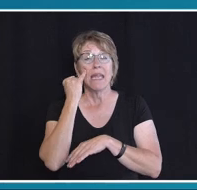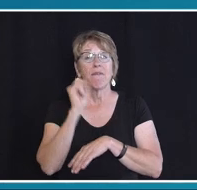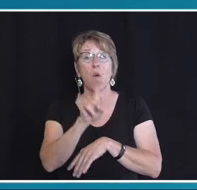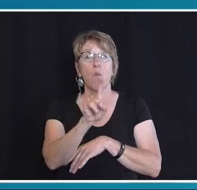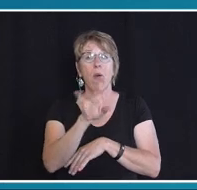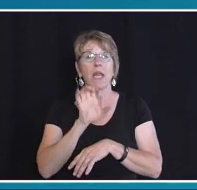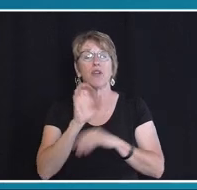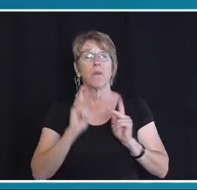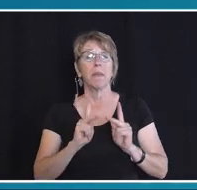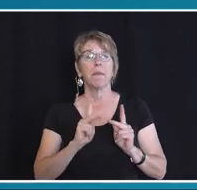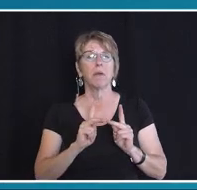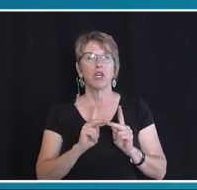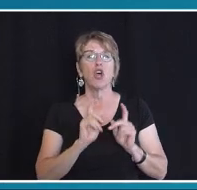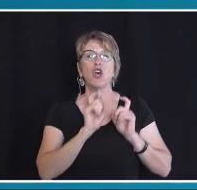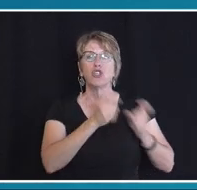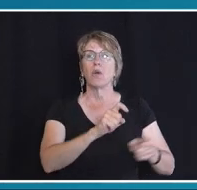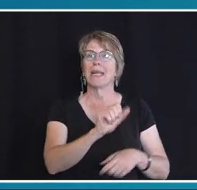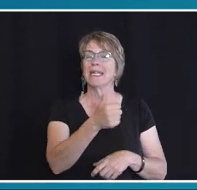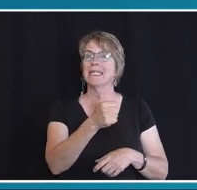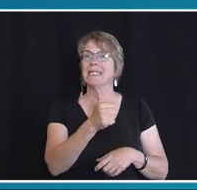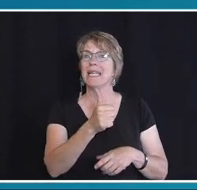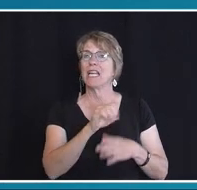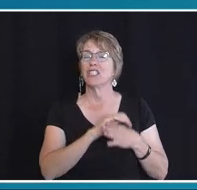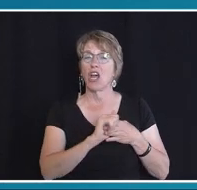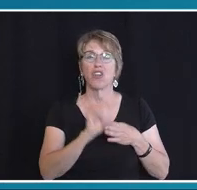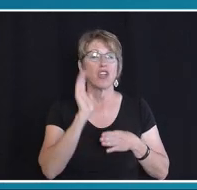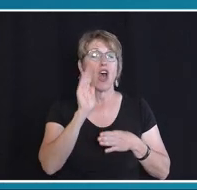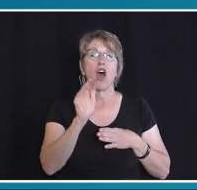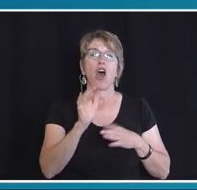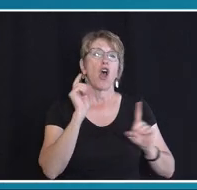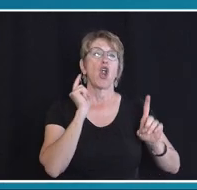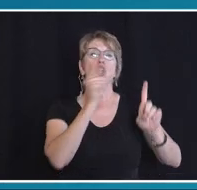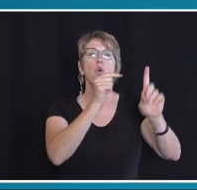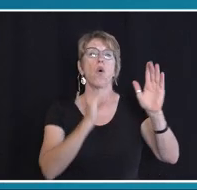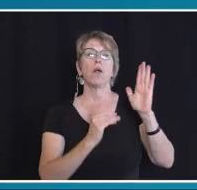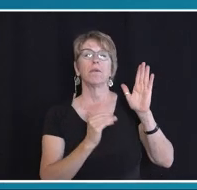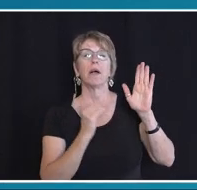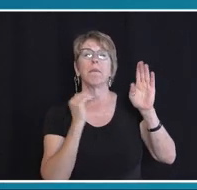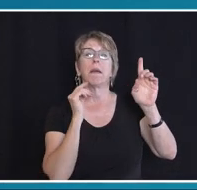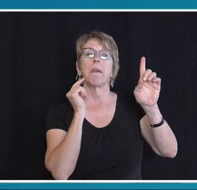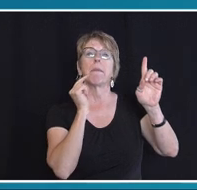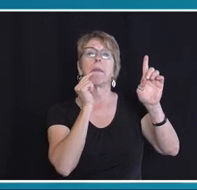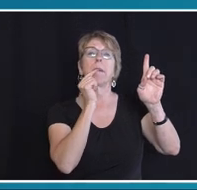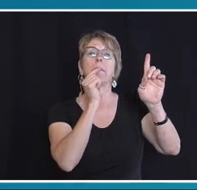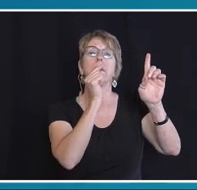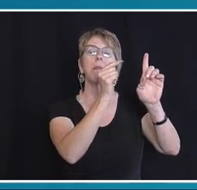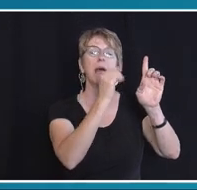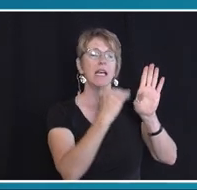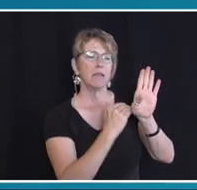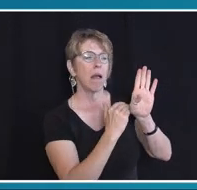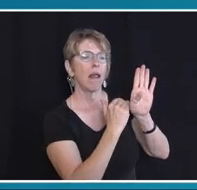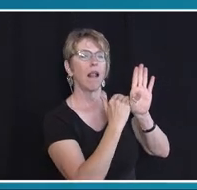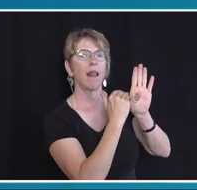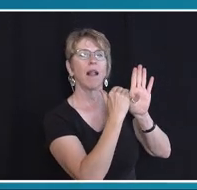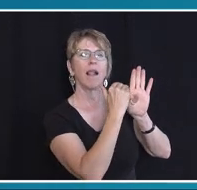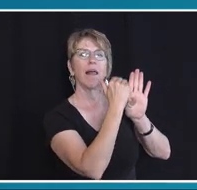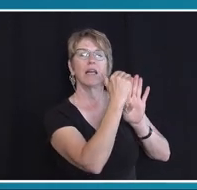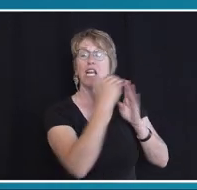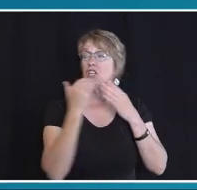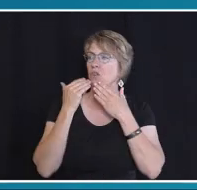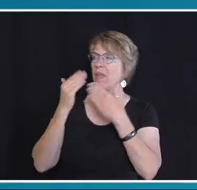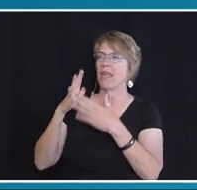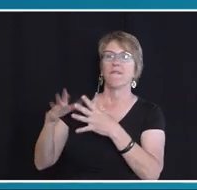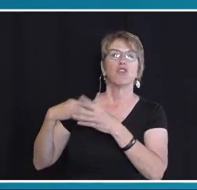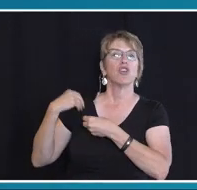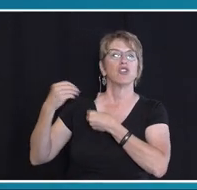donated $10, we would be very close to our goal here, and we keep inching up there. So, Michael, thank you so much for your generosity and your